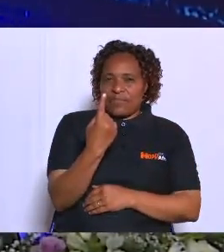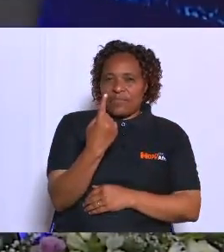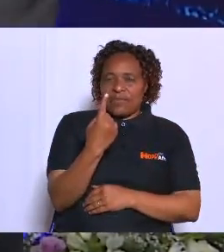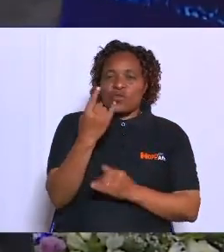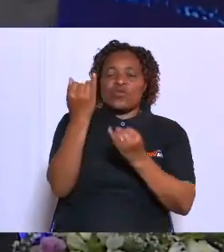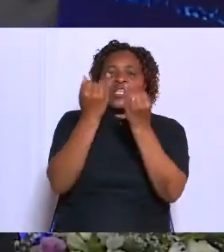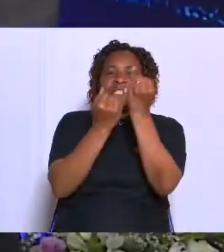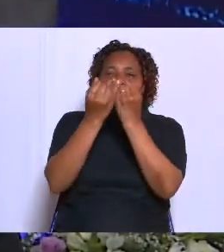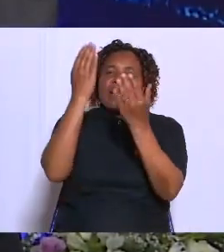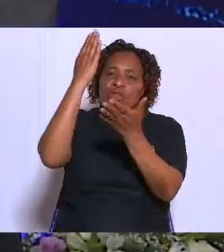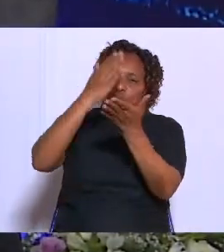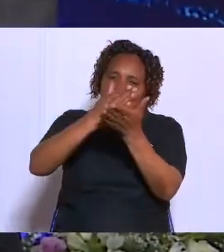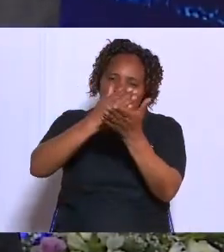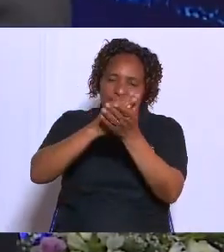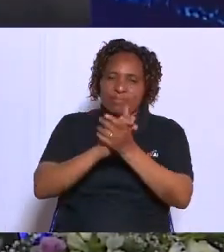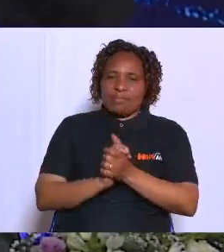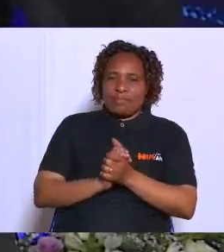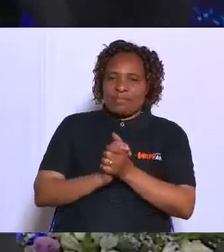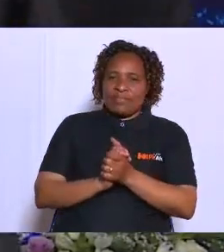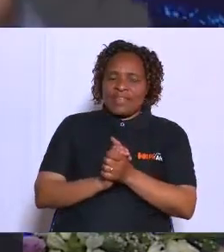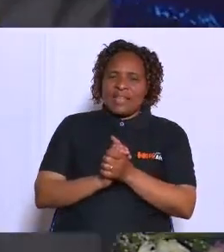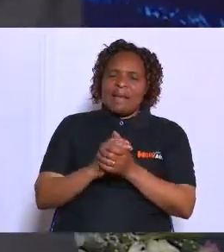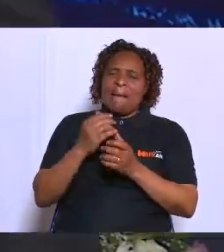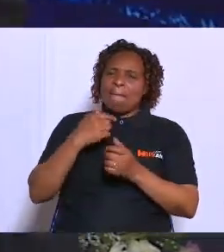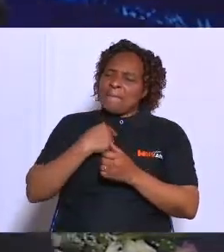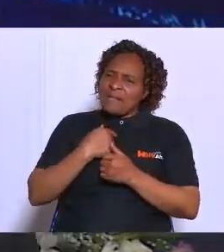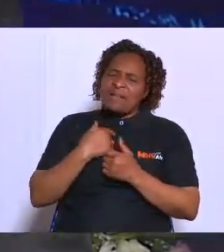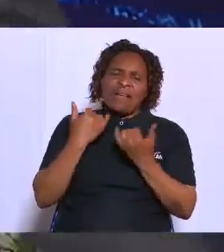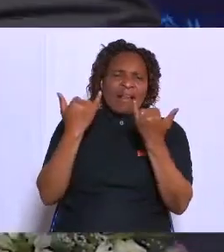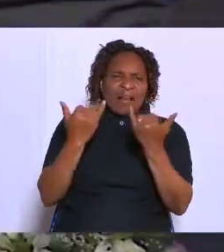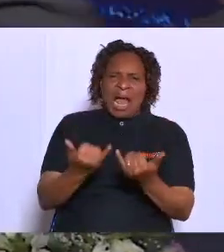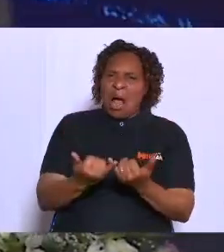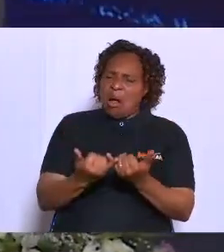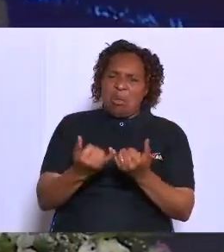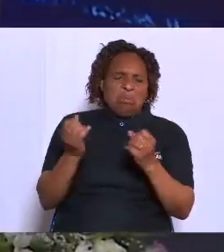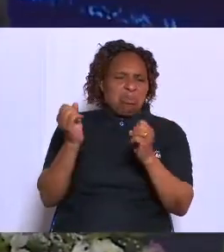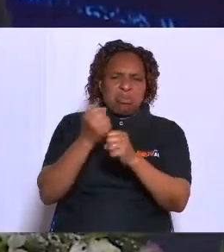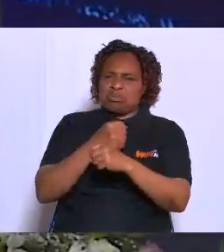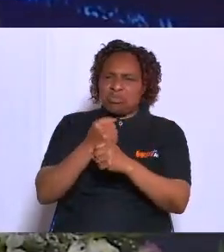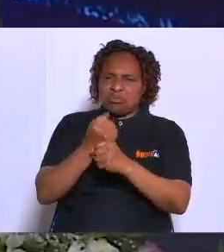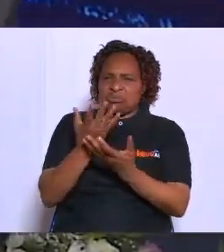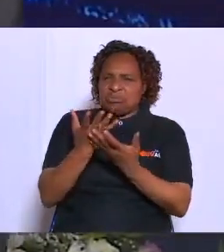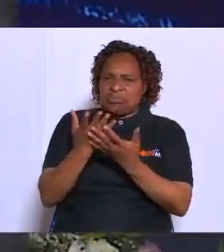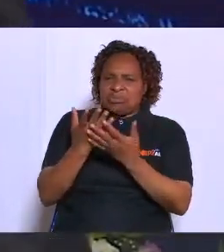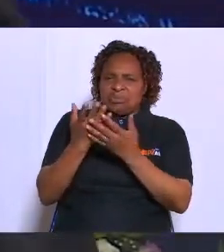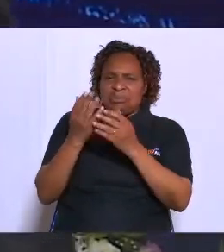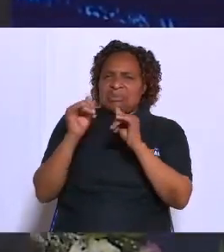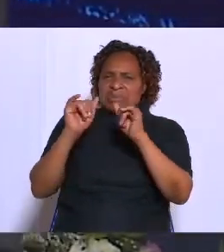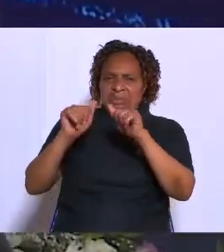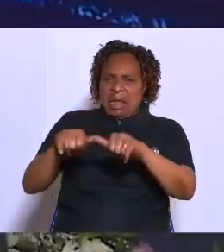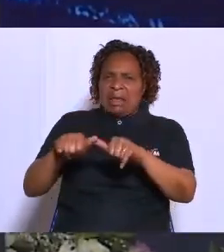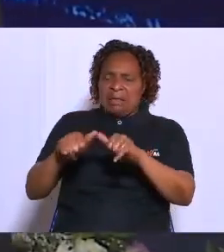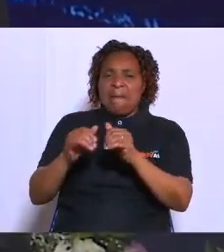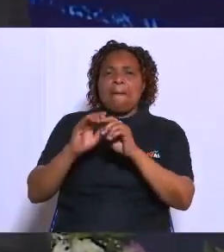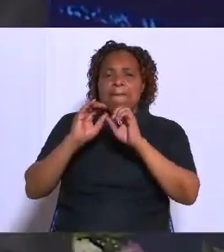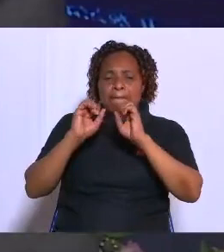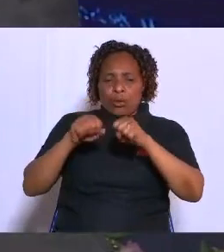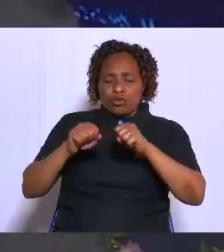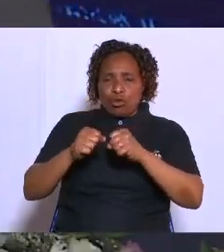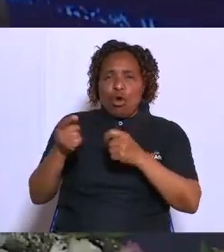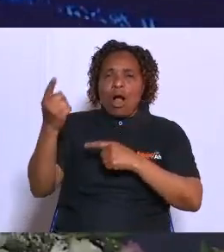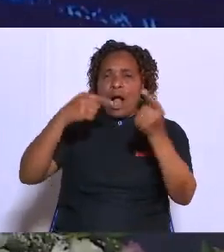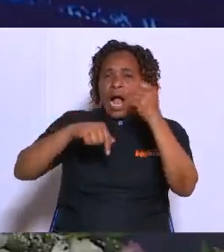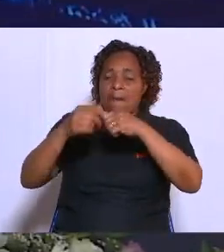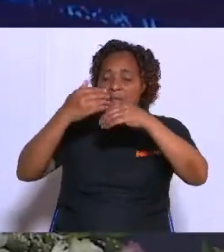to the Sabbath truth I've grown Lacks I just want to come forward and recommit secondly